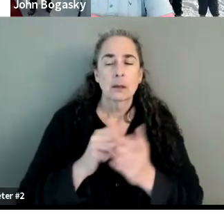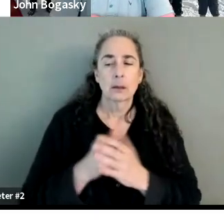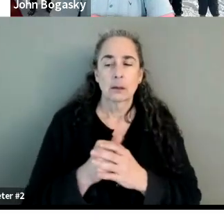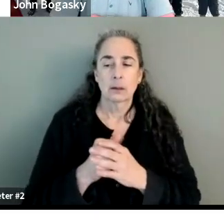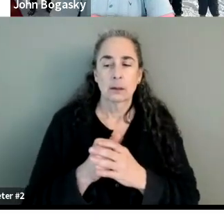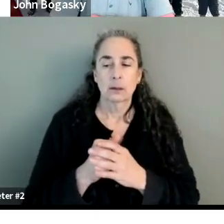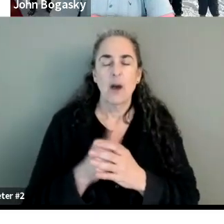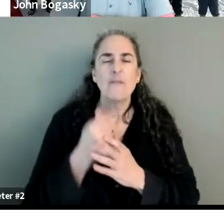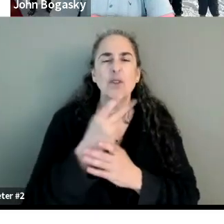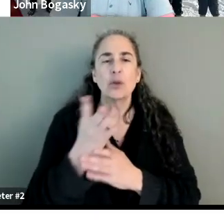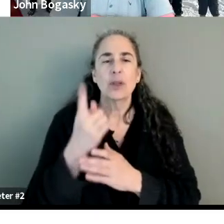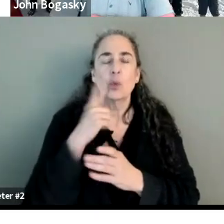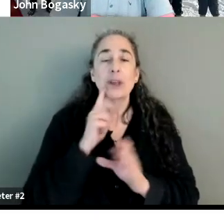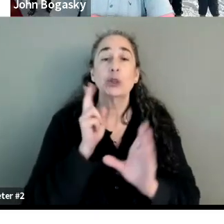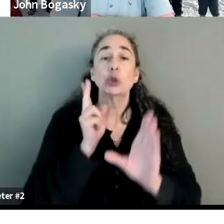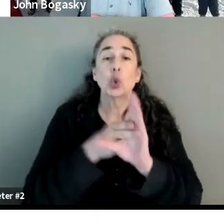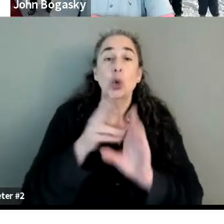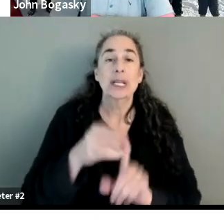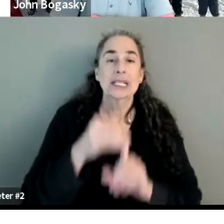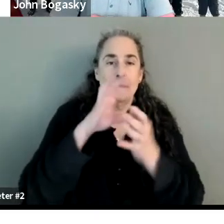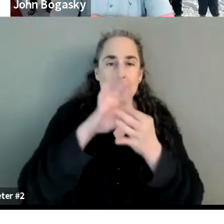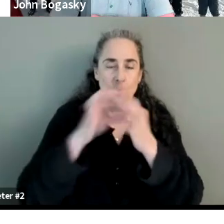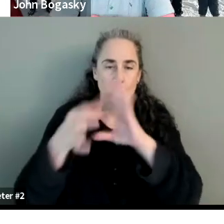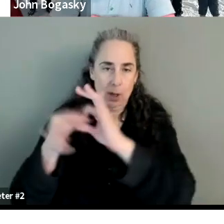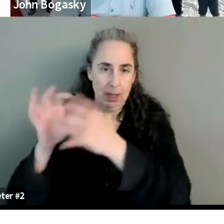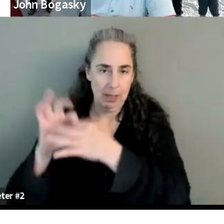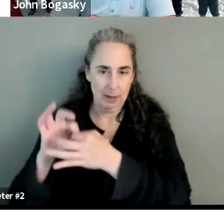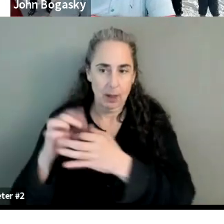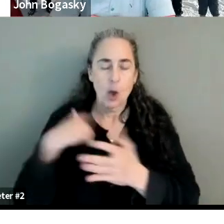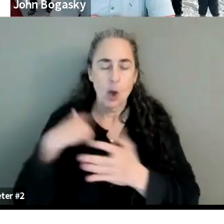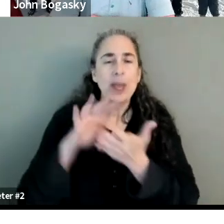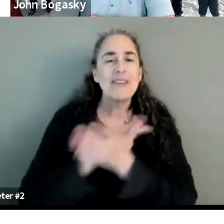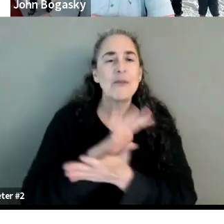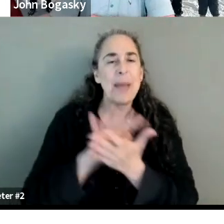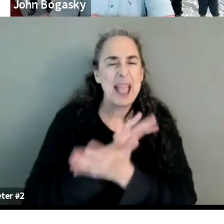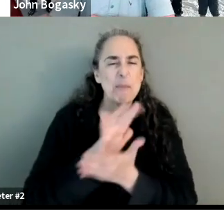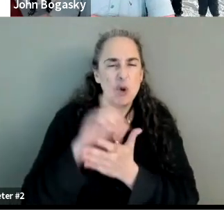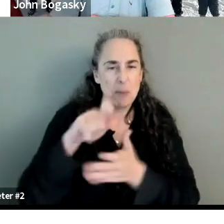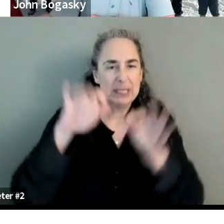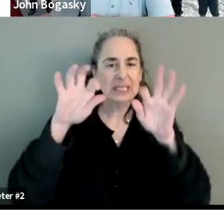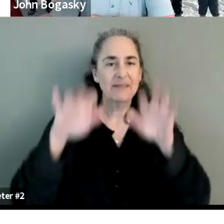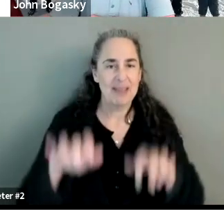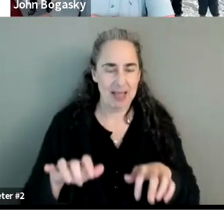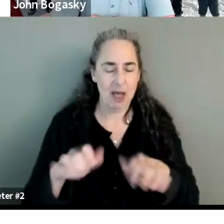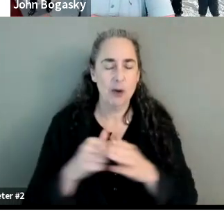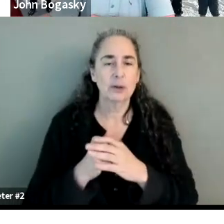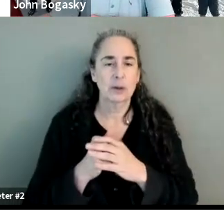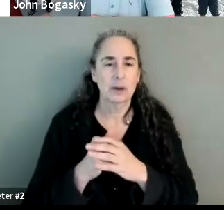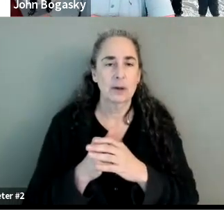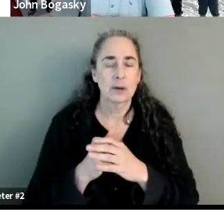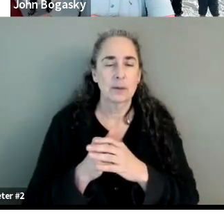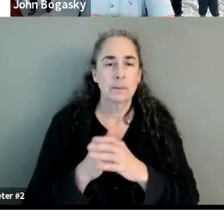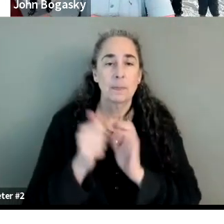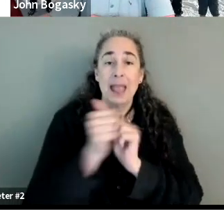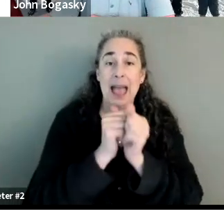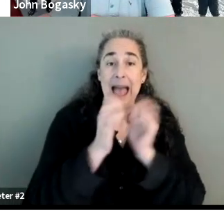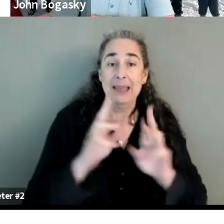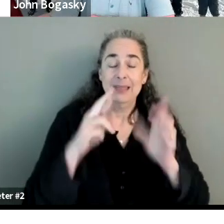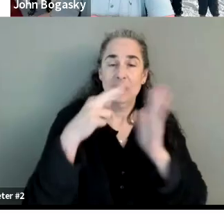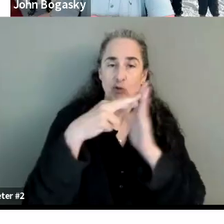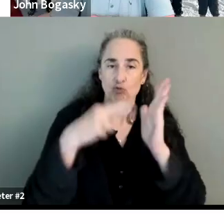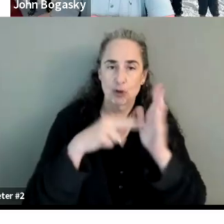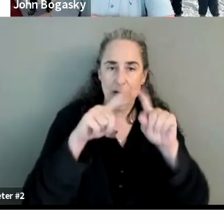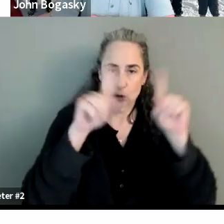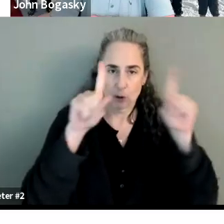there's a couple things with joining Special Olympics. One is we have paperwork to fill out. So there's an athlete registration form that